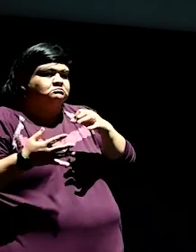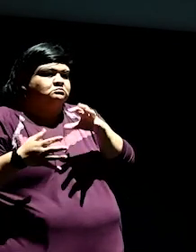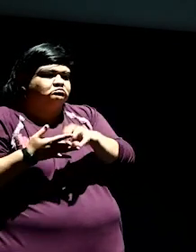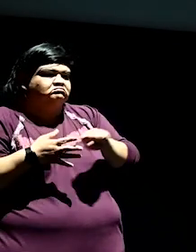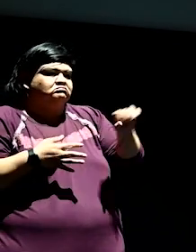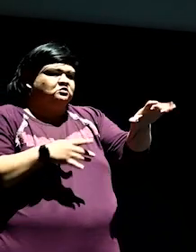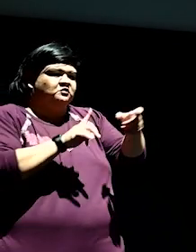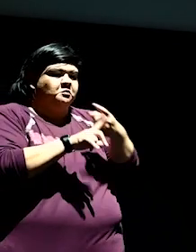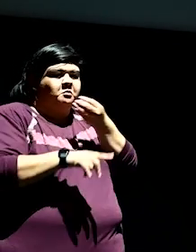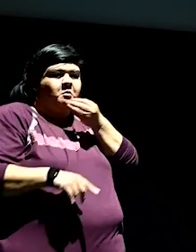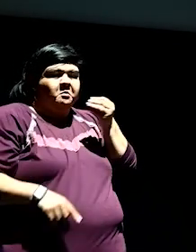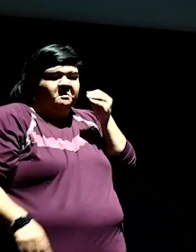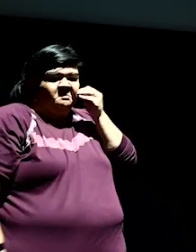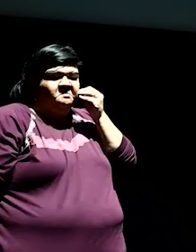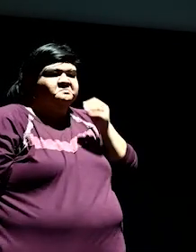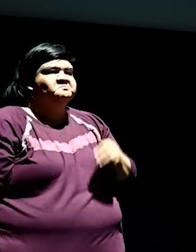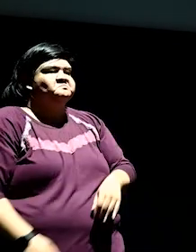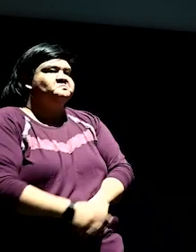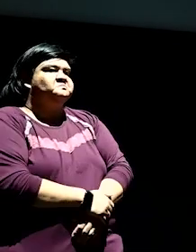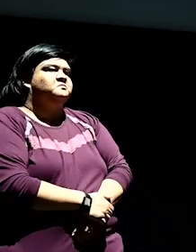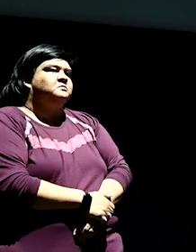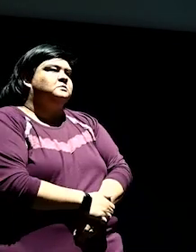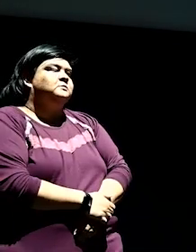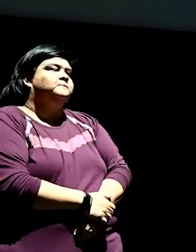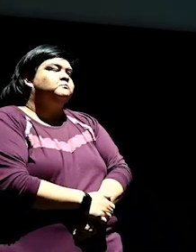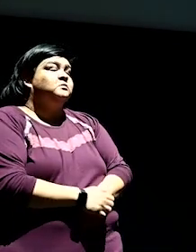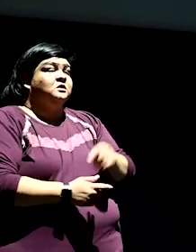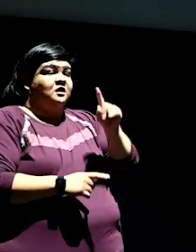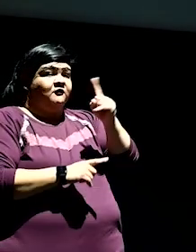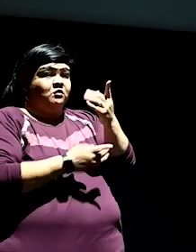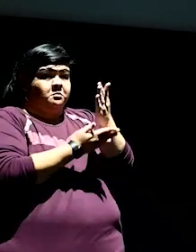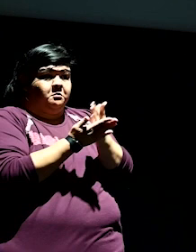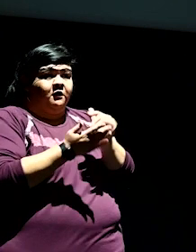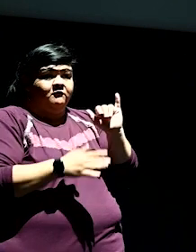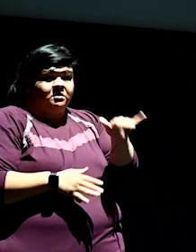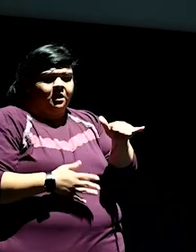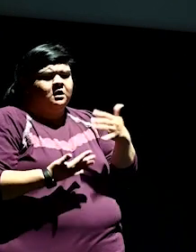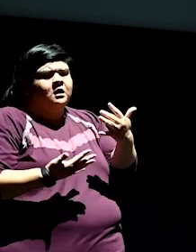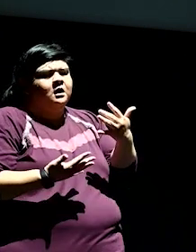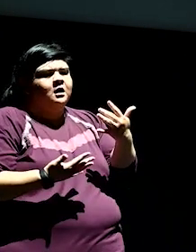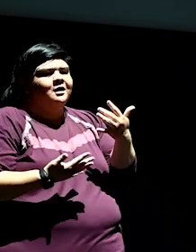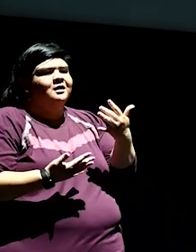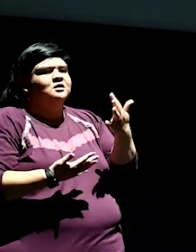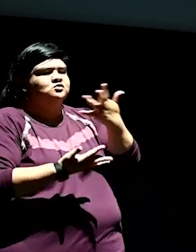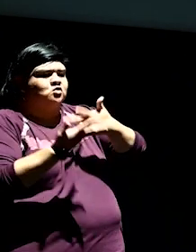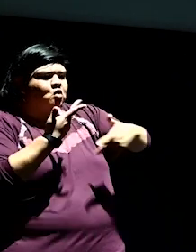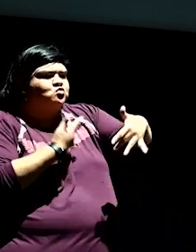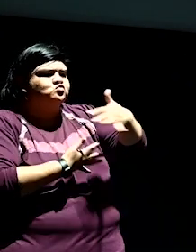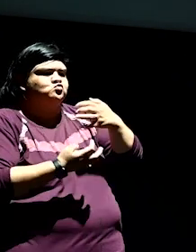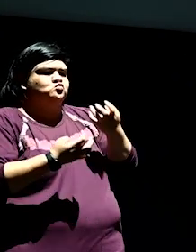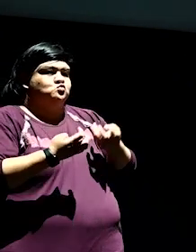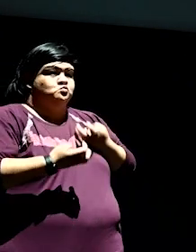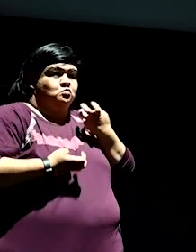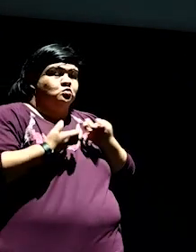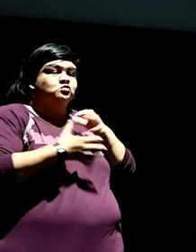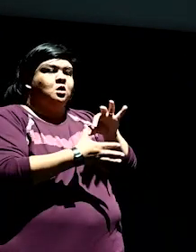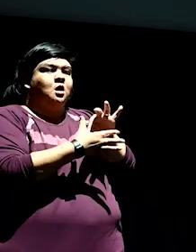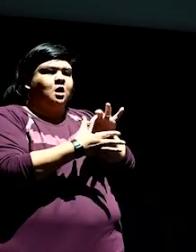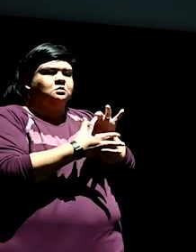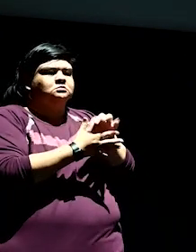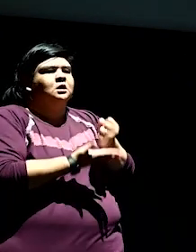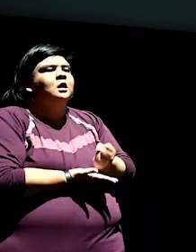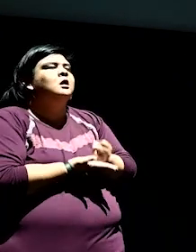first part of that was social emotional content to help